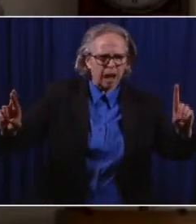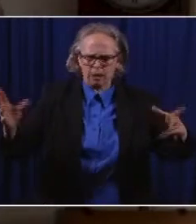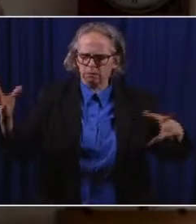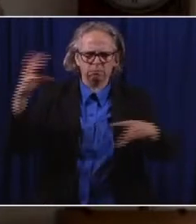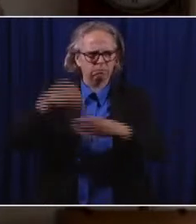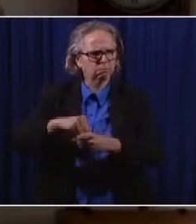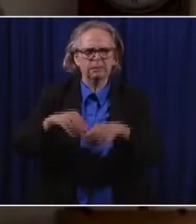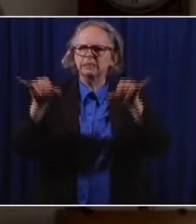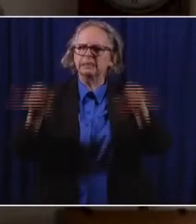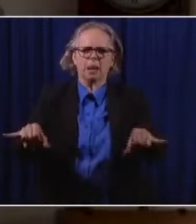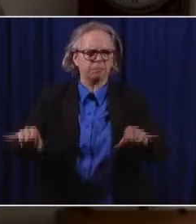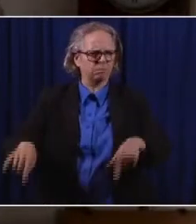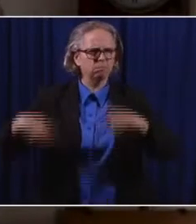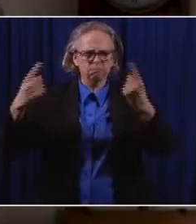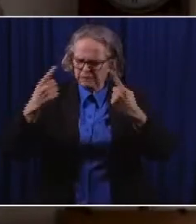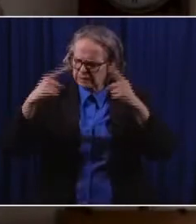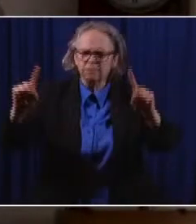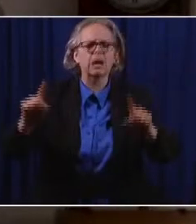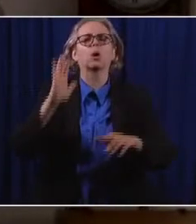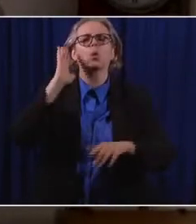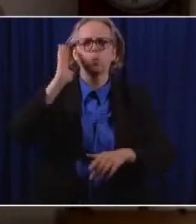again.